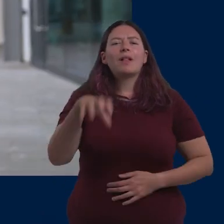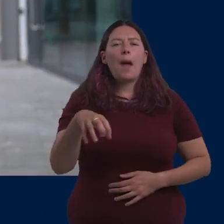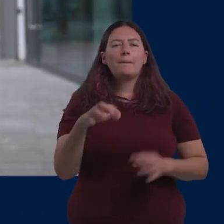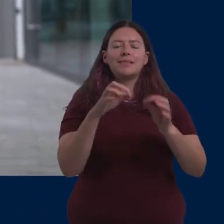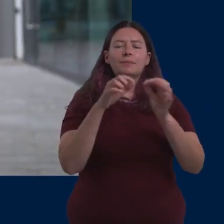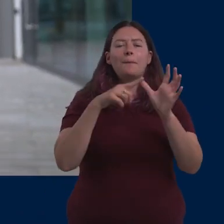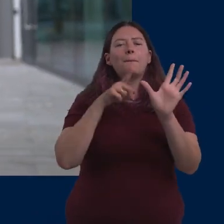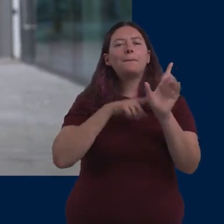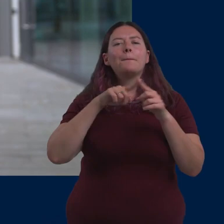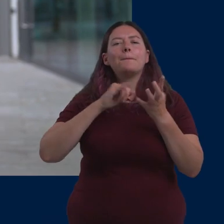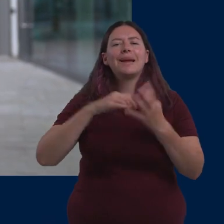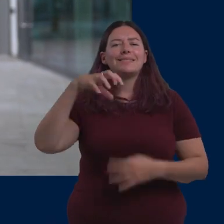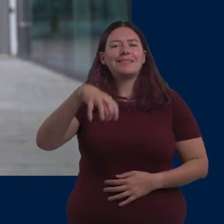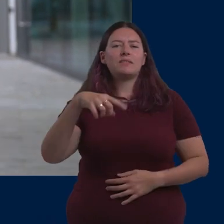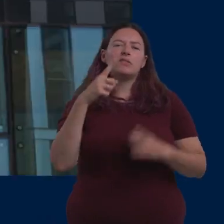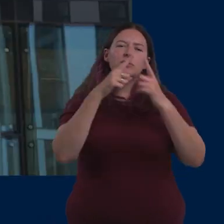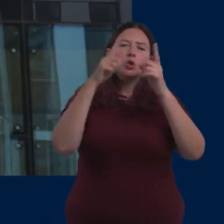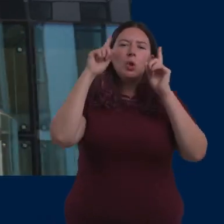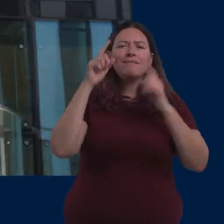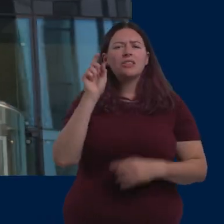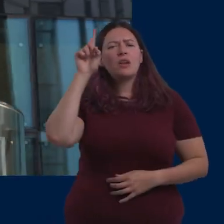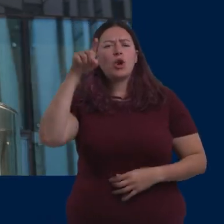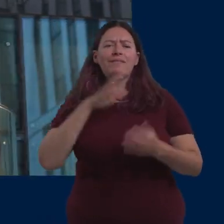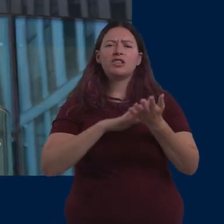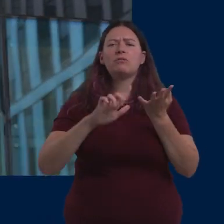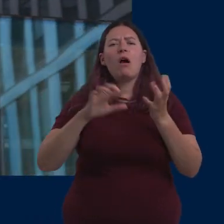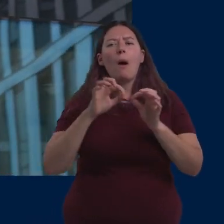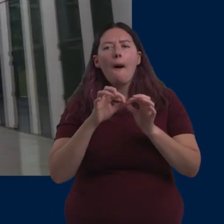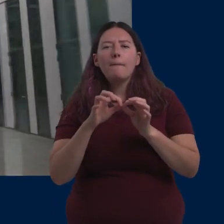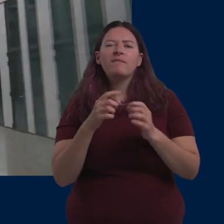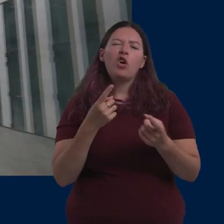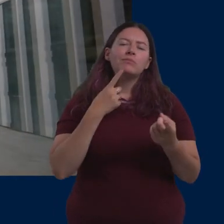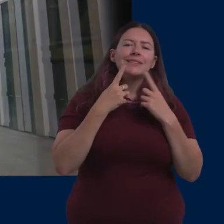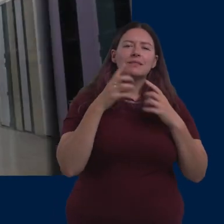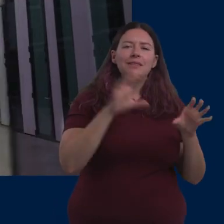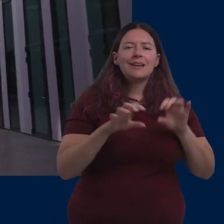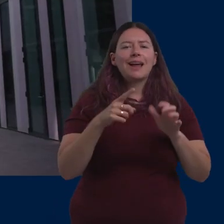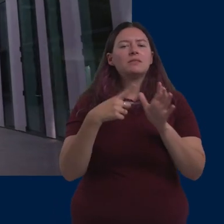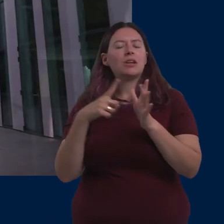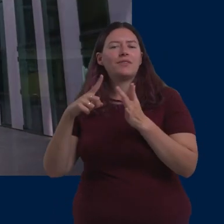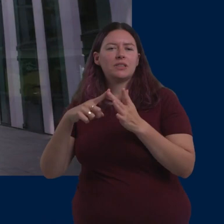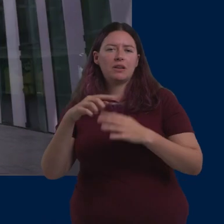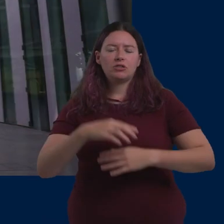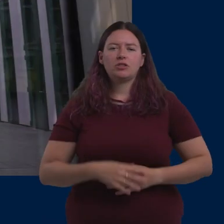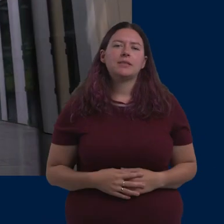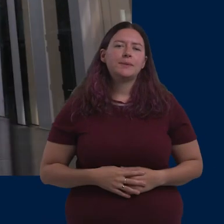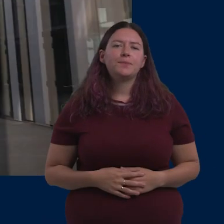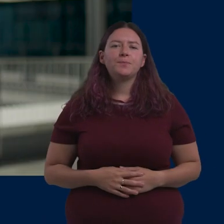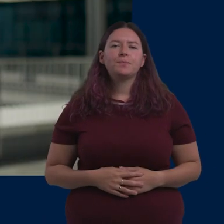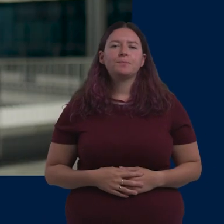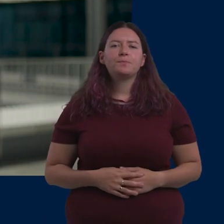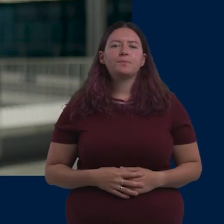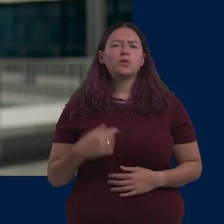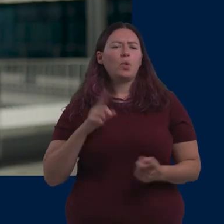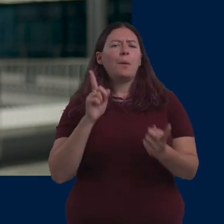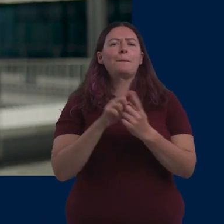Here on Central Campus, the Bay Centre is the university's innovation hub for data science and artificial intelligence. Here